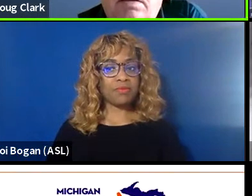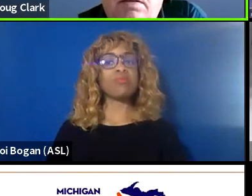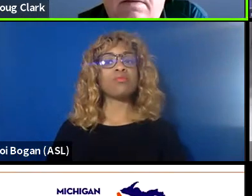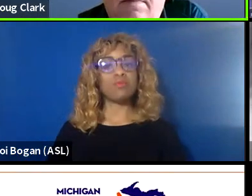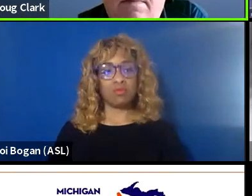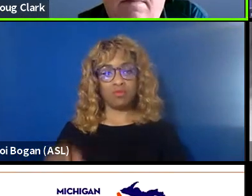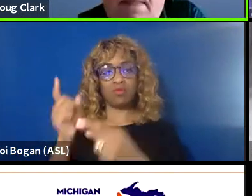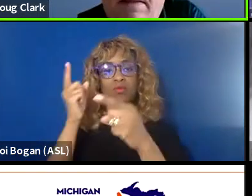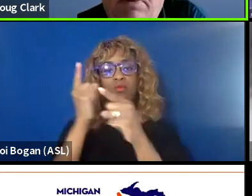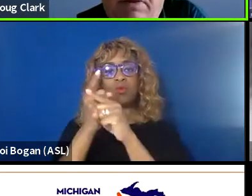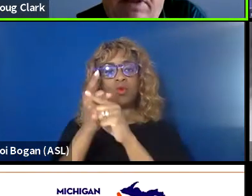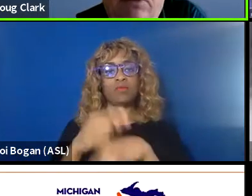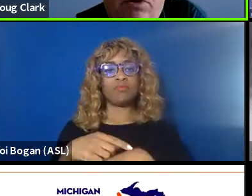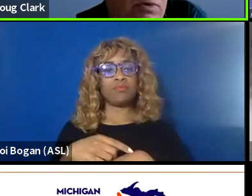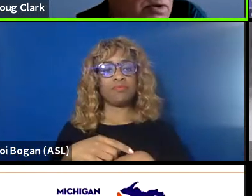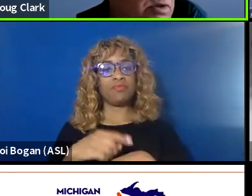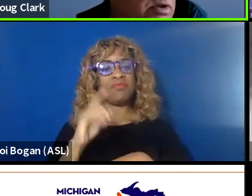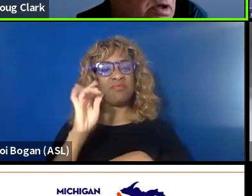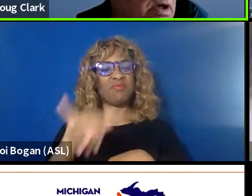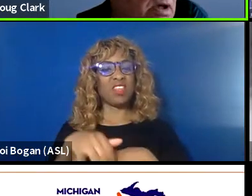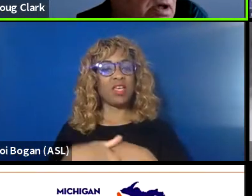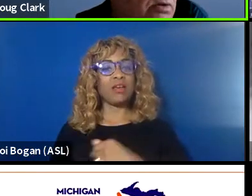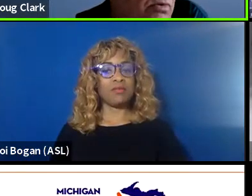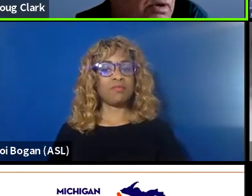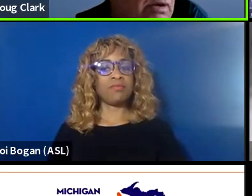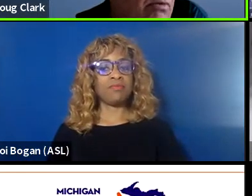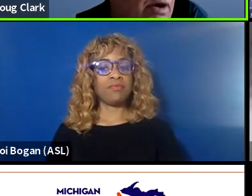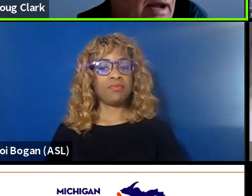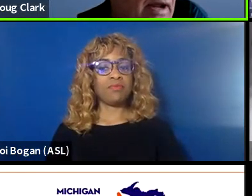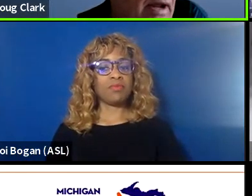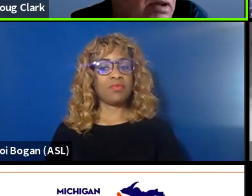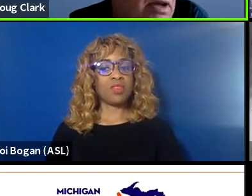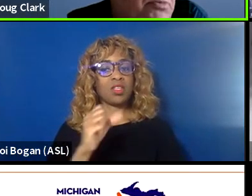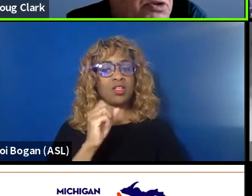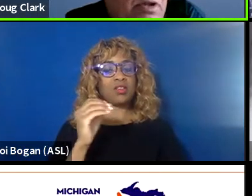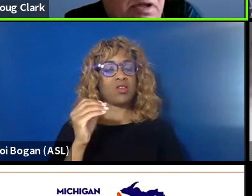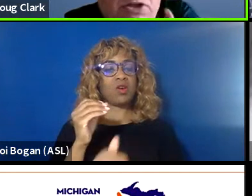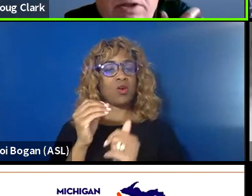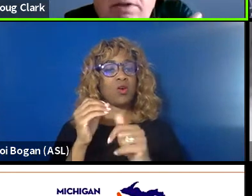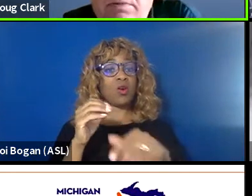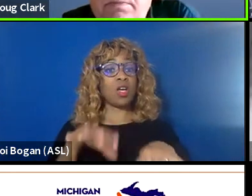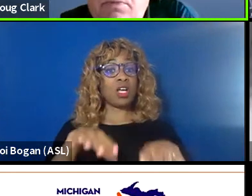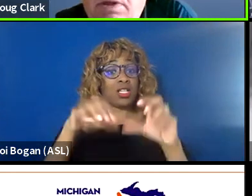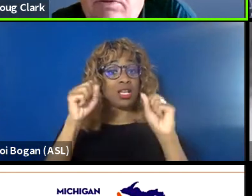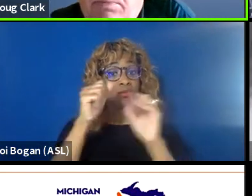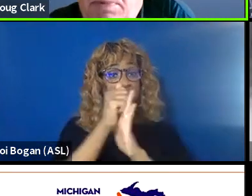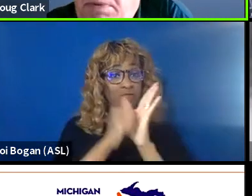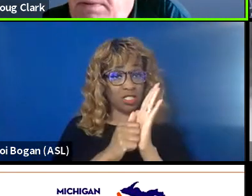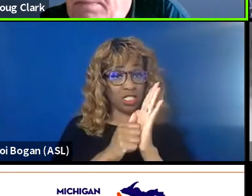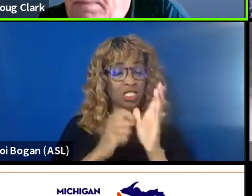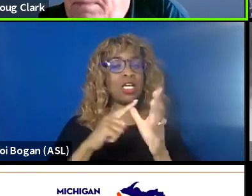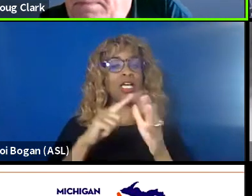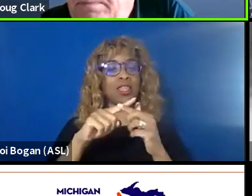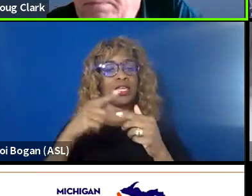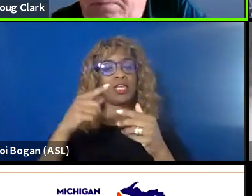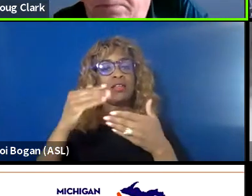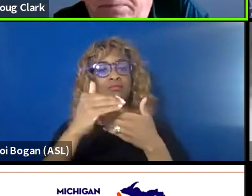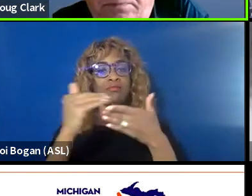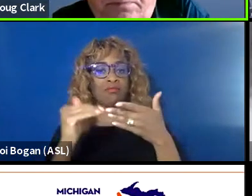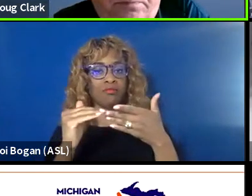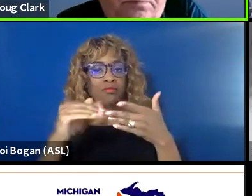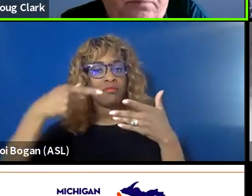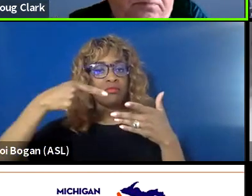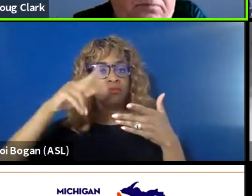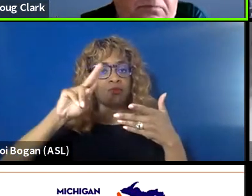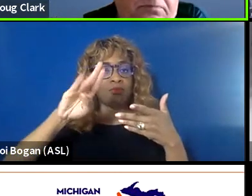Correct. Okay. I believe that's where it was. So yeah, right after the adoption of the agenda, we'll hear the public.